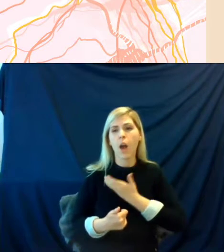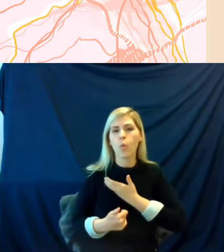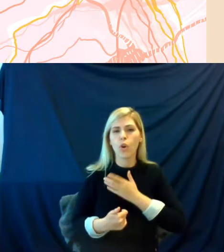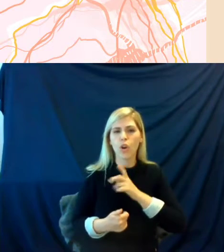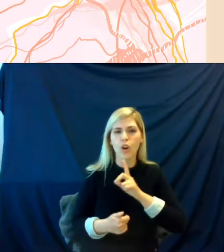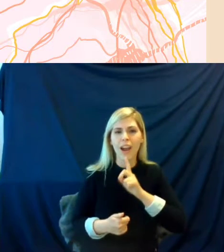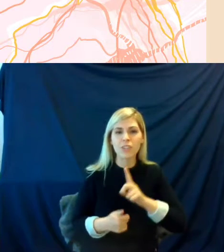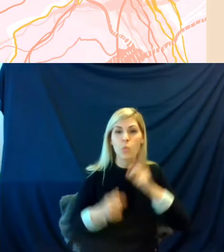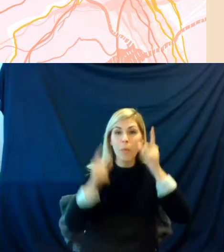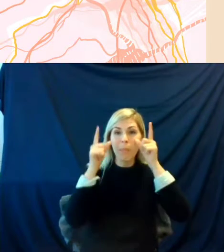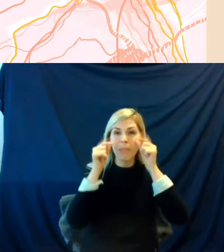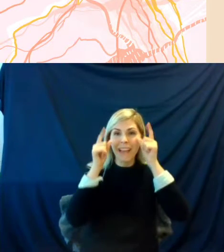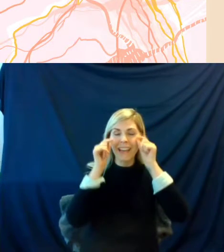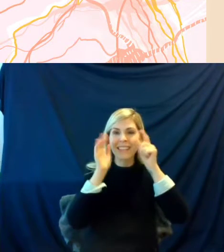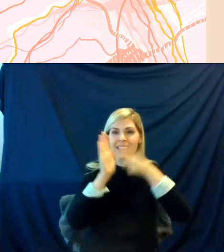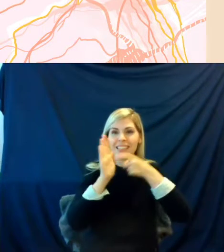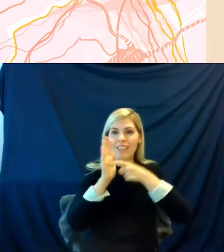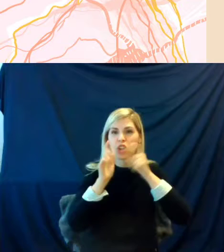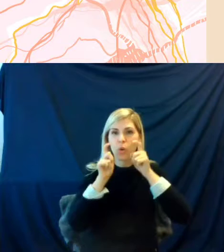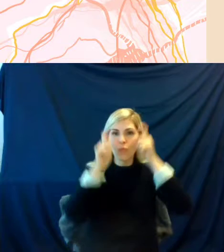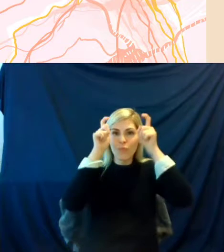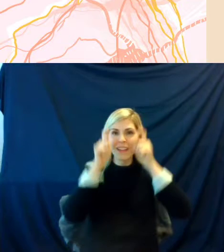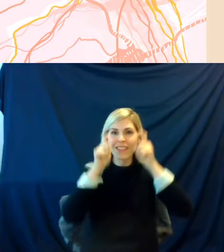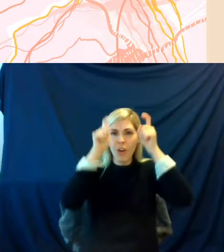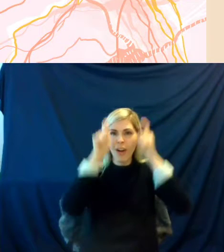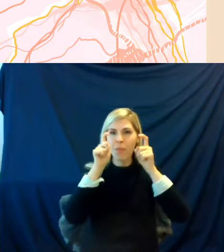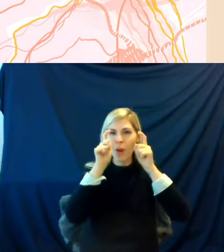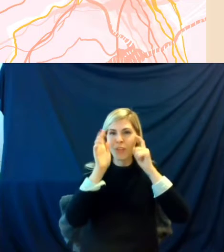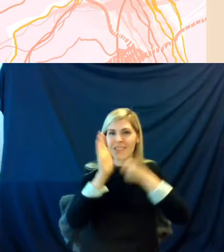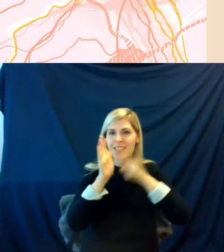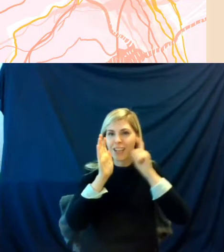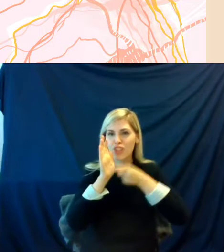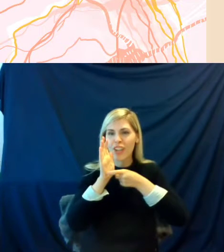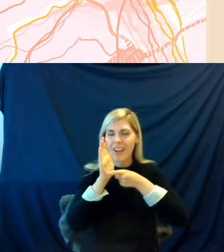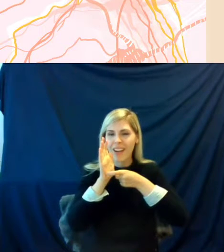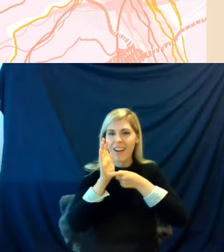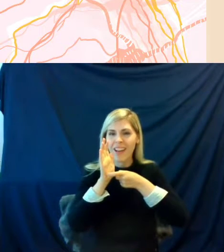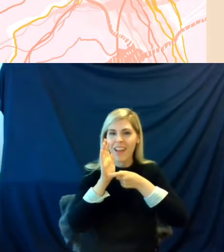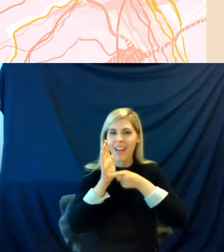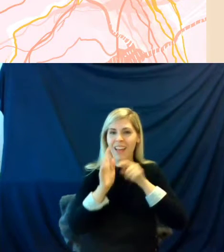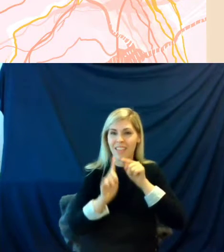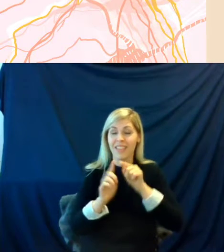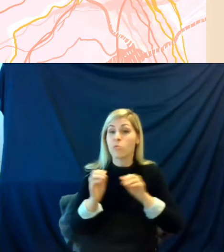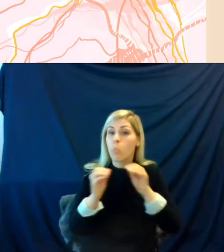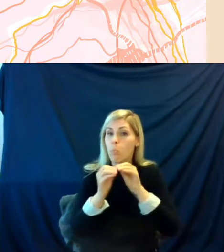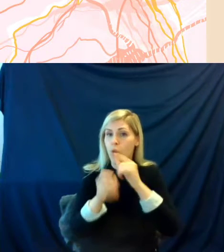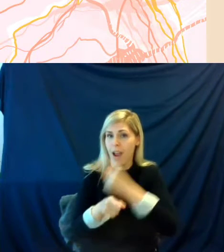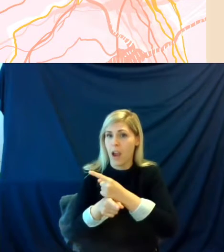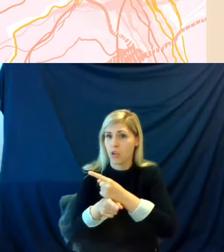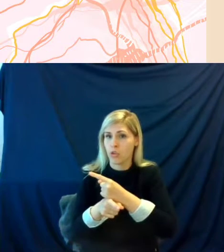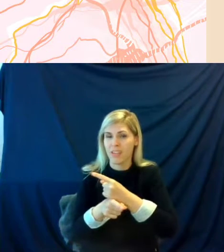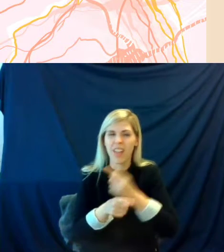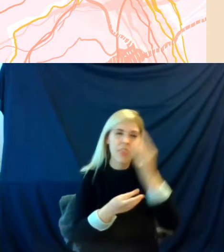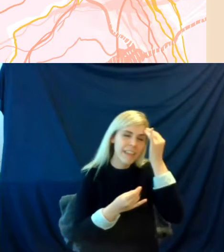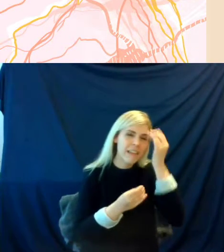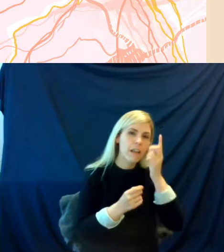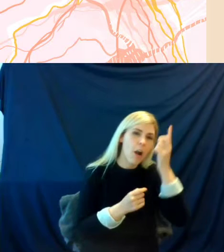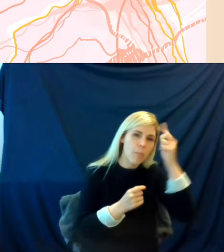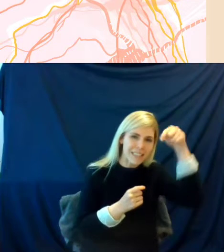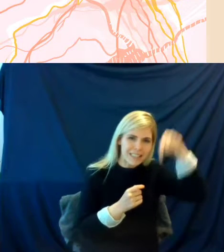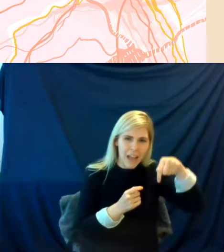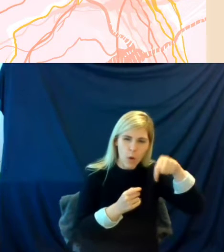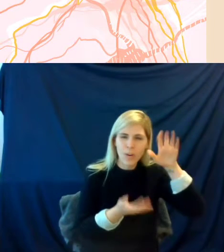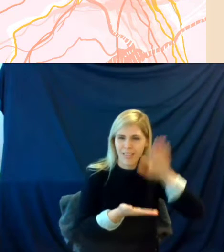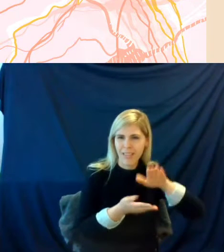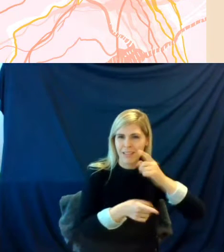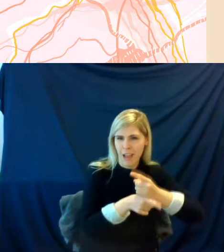our actual blink detection or raising our eyebrow detection is more accurate than actual thinking